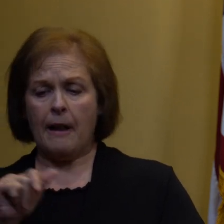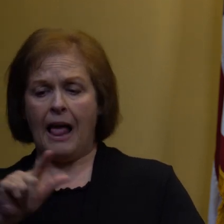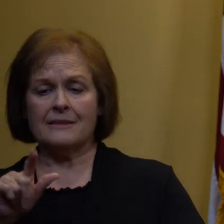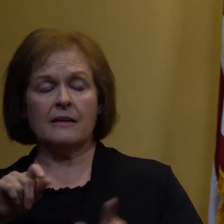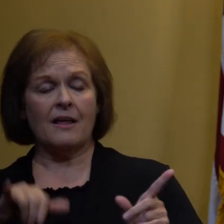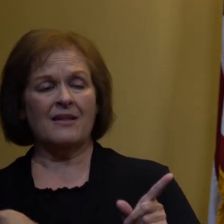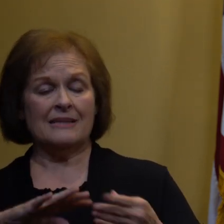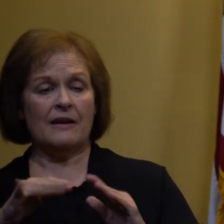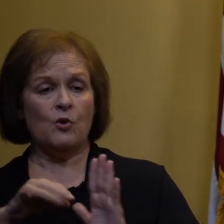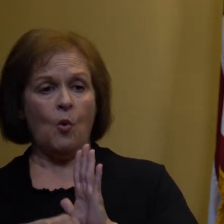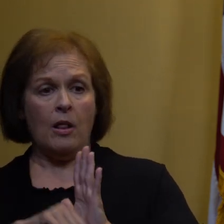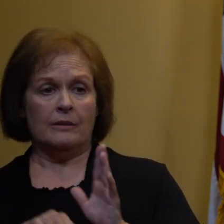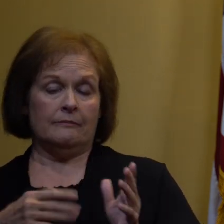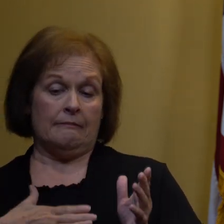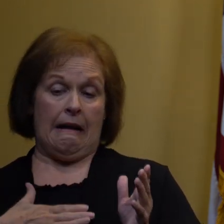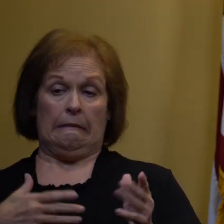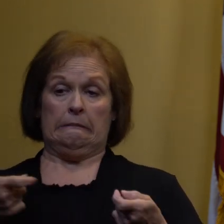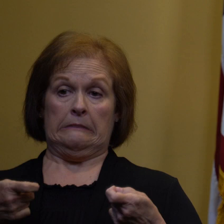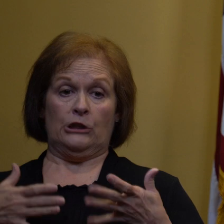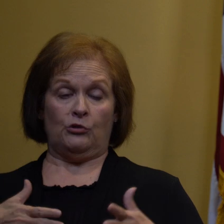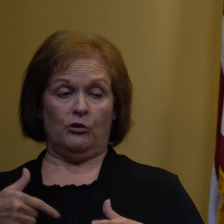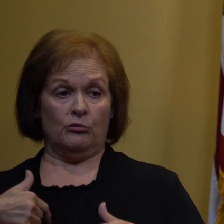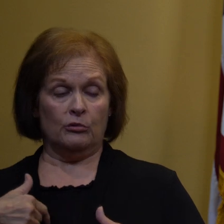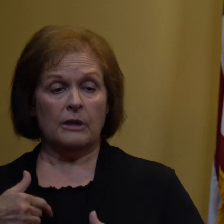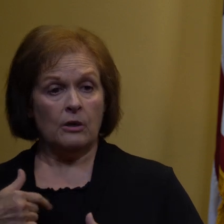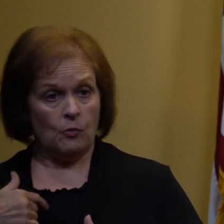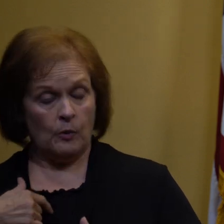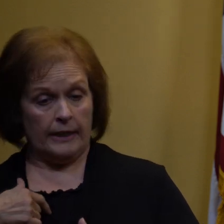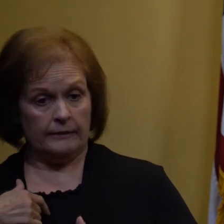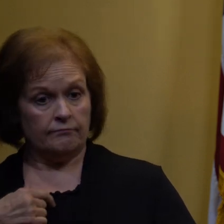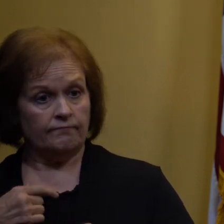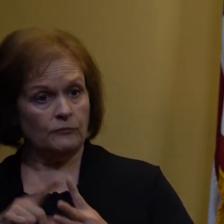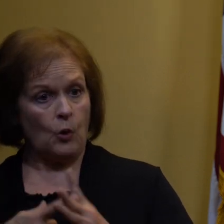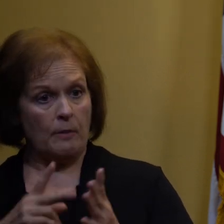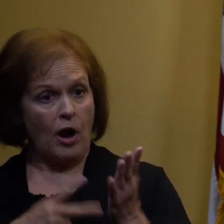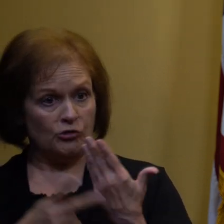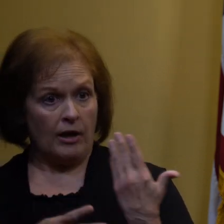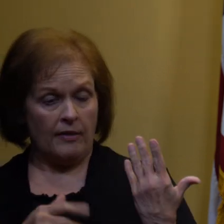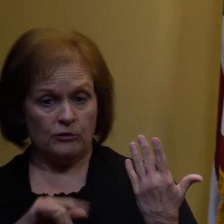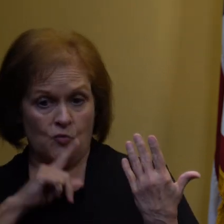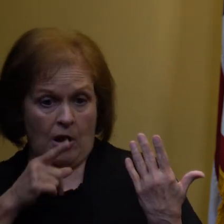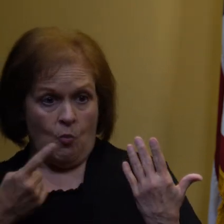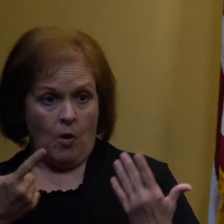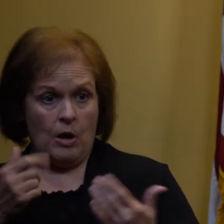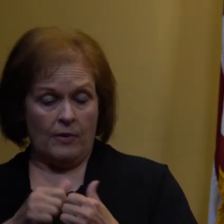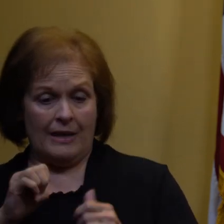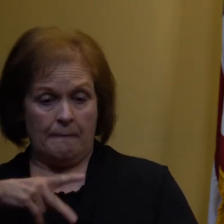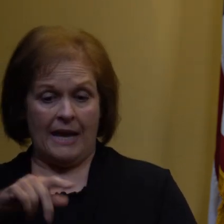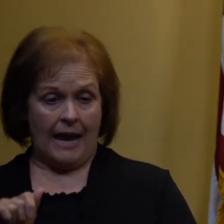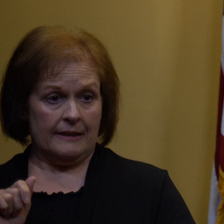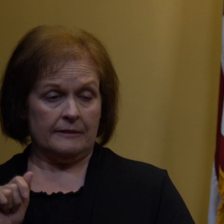the city of New Orleans, particularly my administration, created a project that's a real one with the